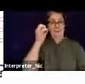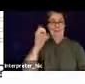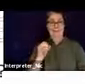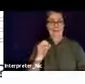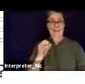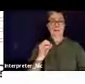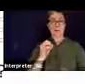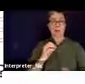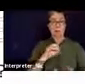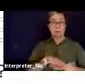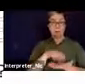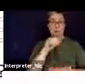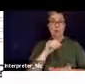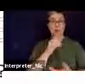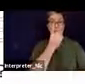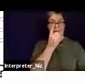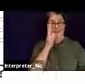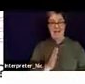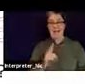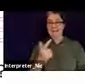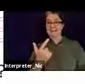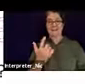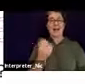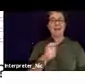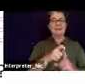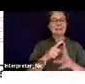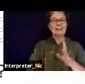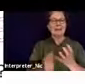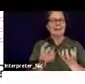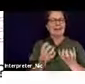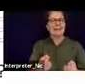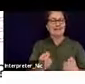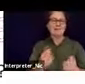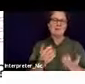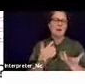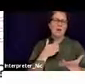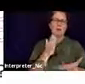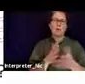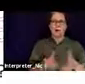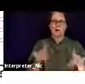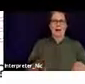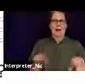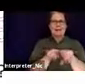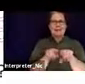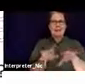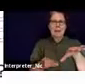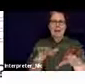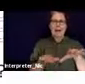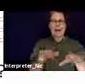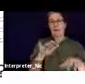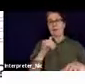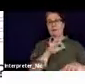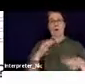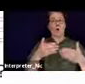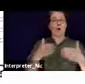that's one in seven, has a disability. And I suspect it's similar in Australia, whether or not they're open about it. You know, actually, there's an awful